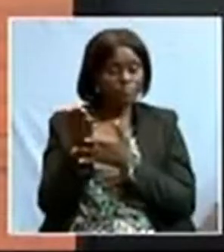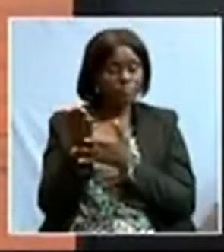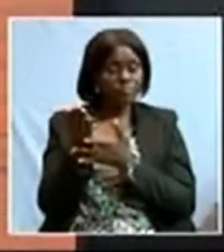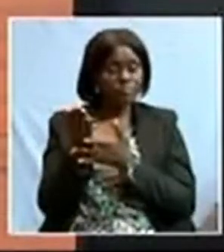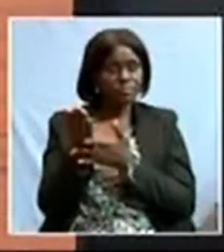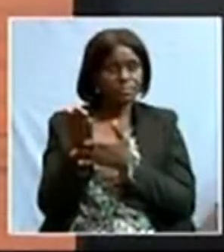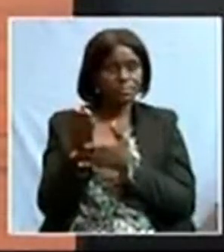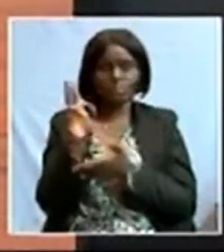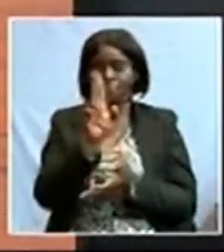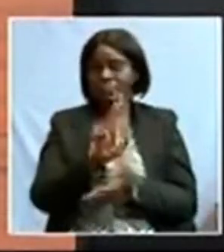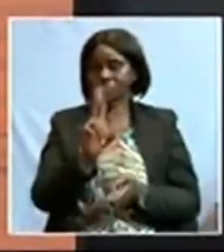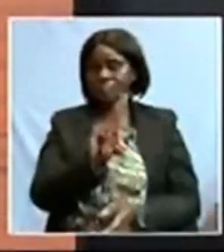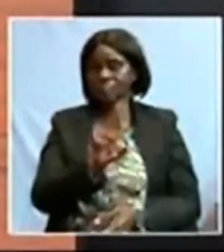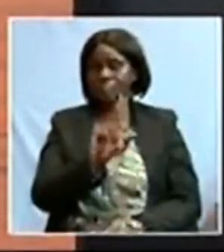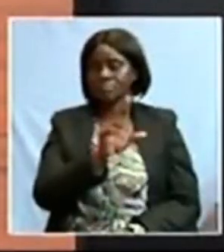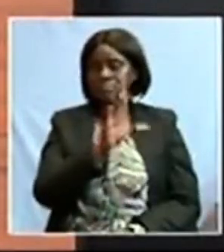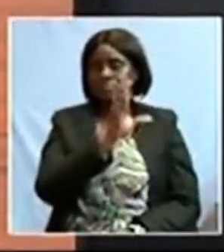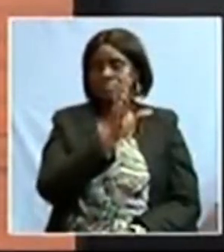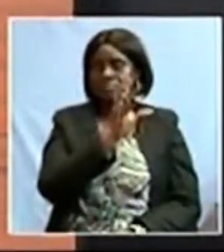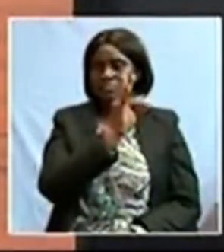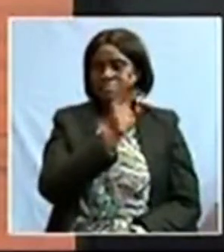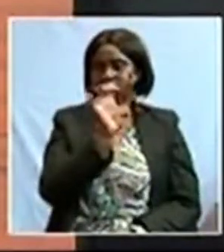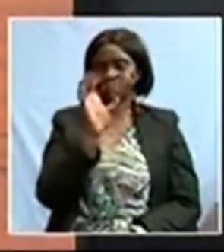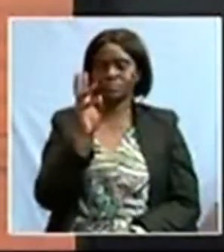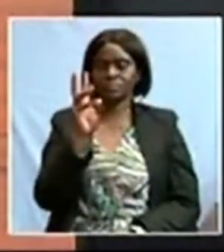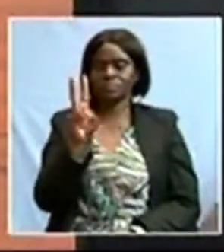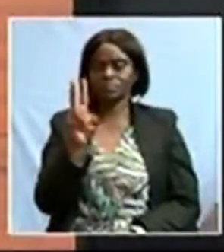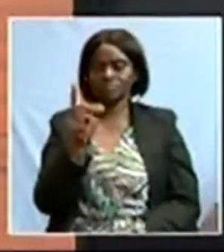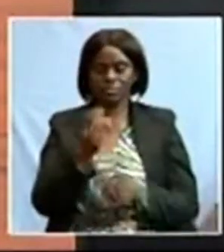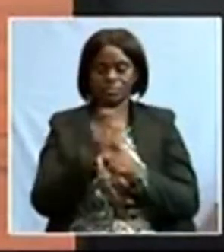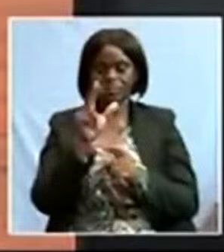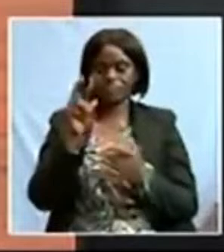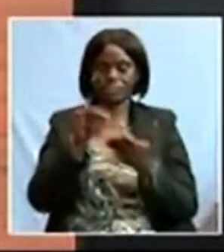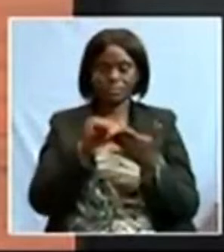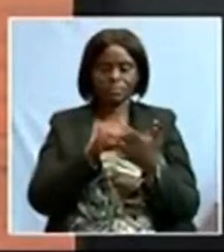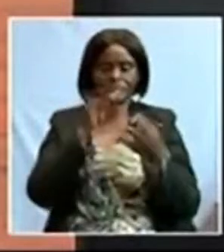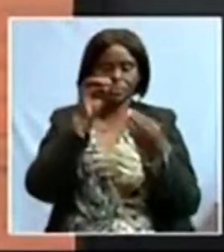And you have spent 162,000 out of 3 million plus.